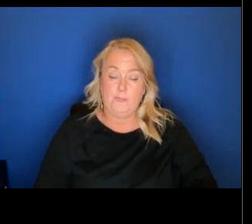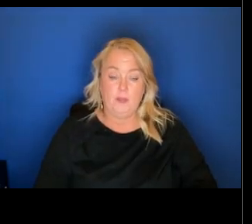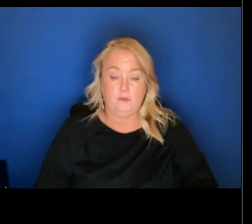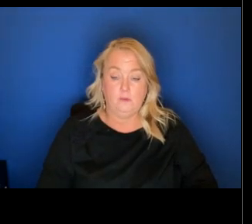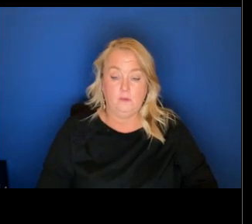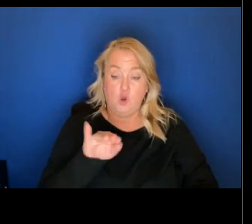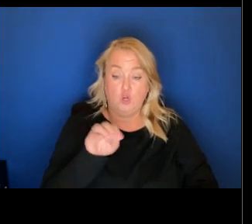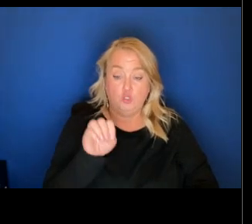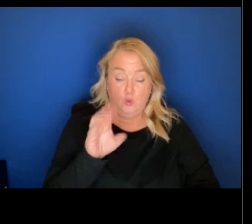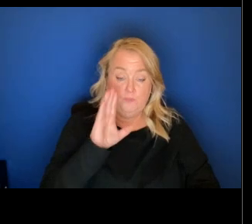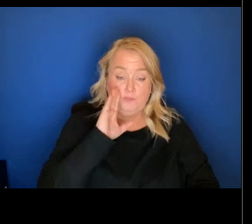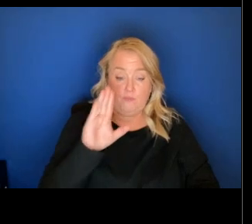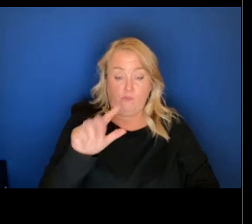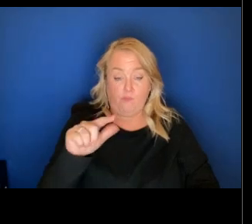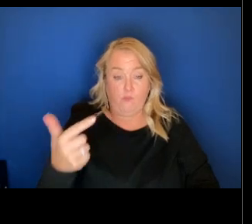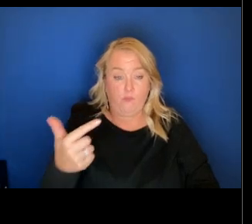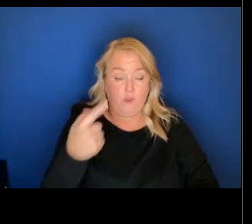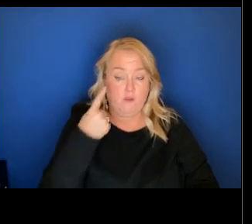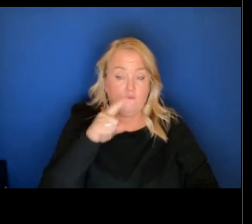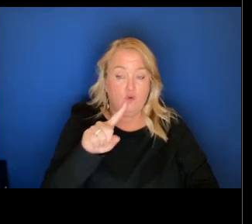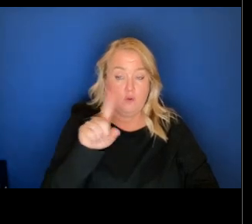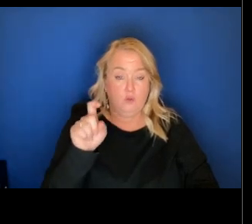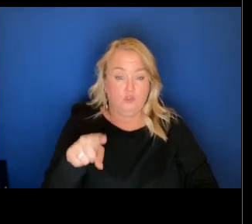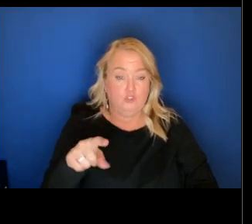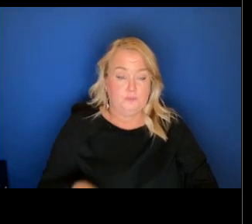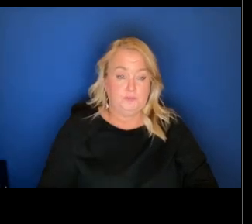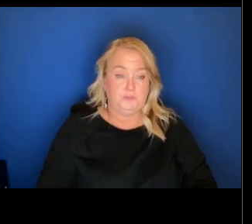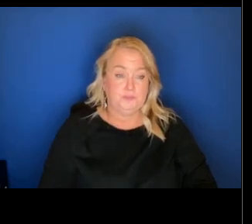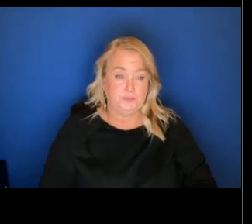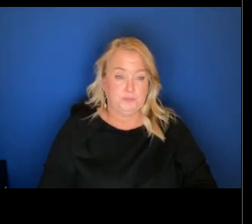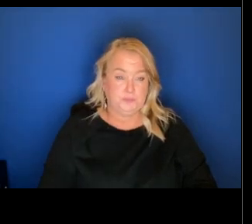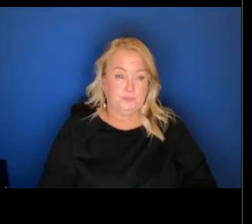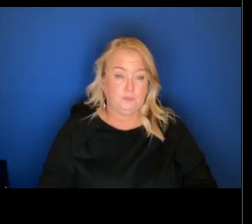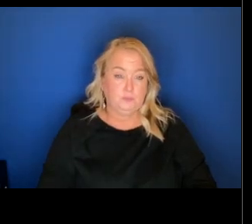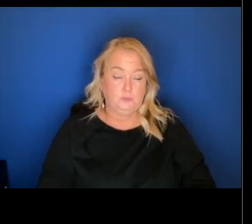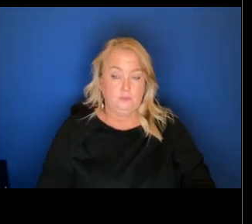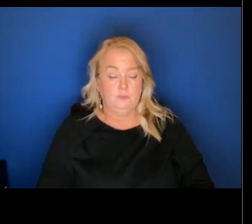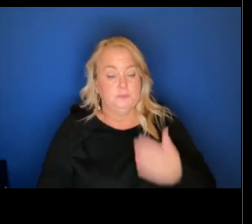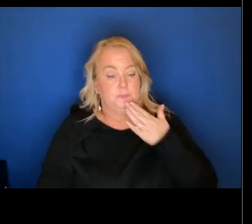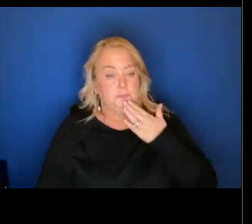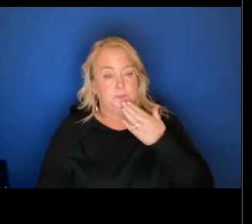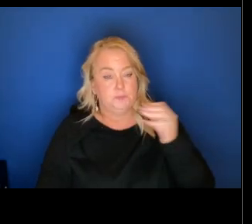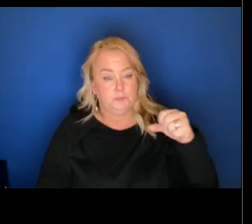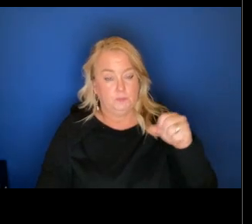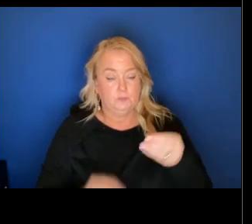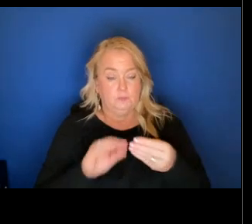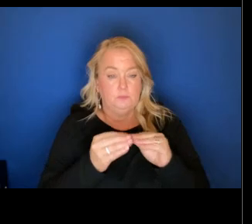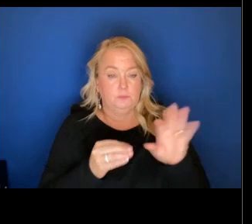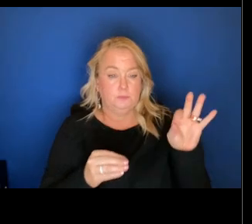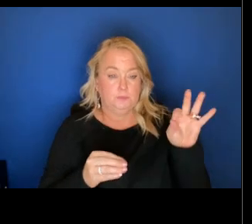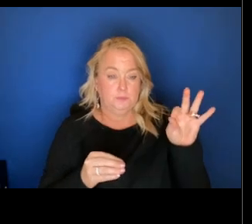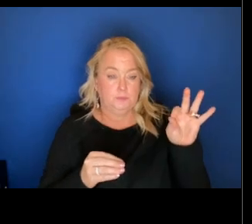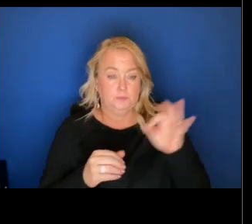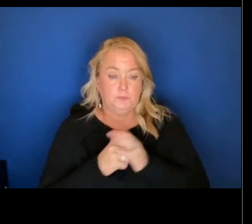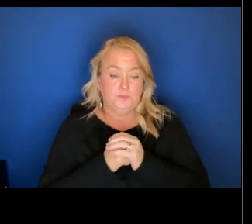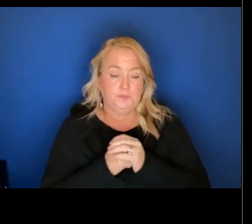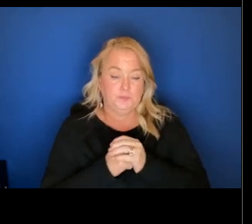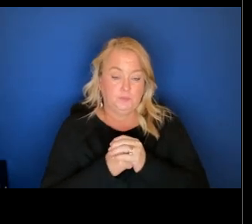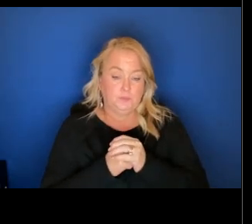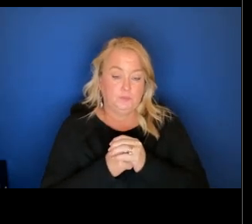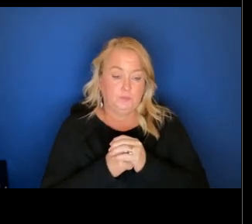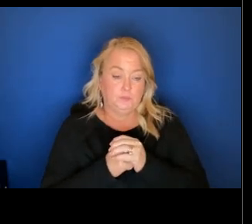Joe, I'm going to send it back to you. We're at knowledge check 9. Thank you, Crystal. Our 9th knowledge check.